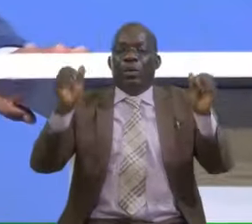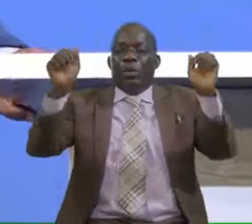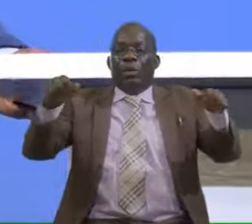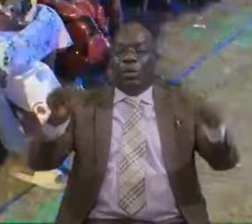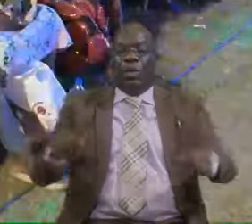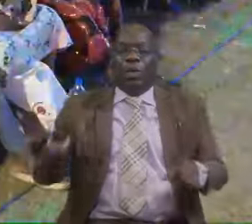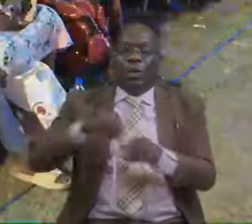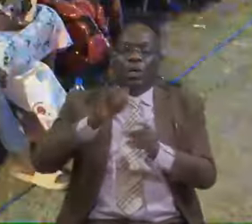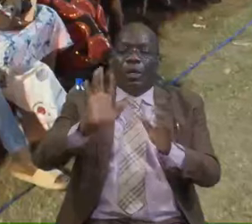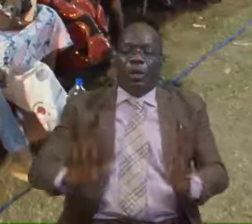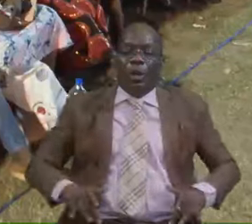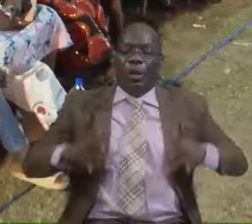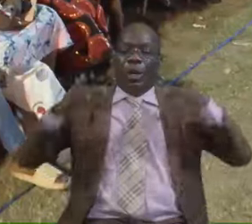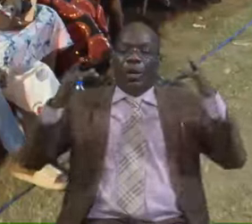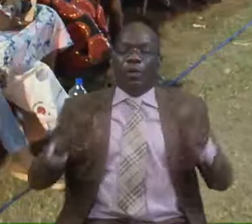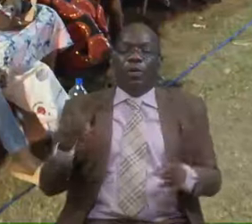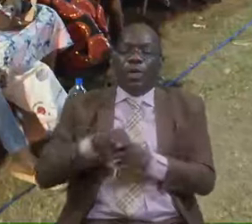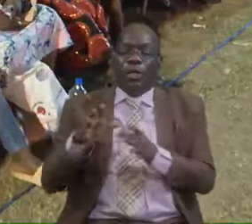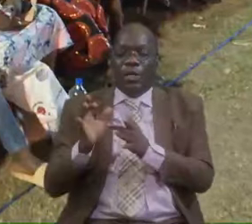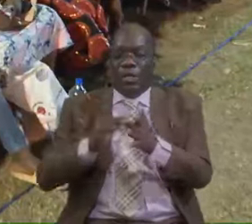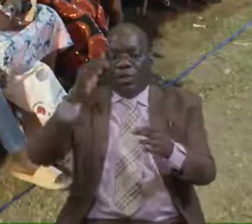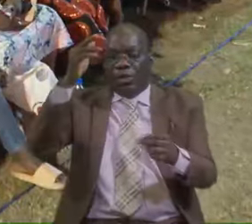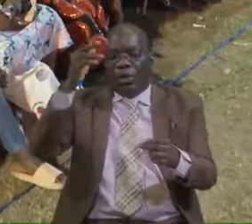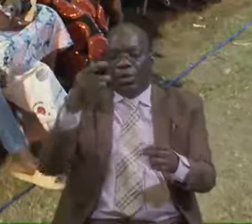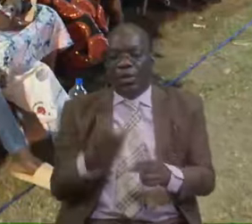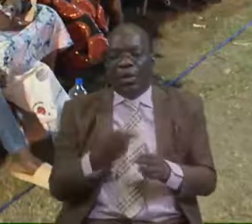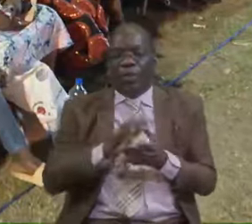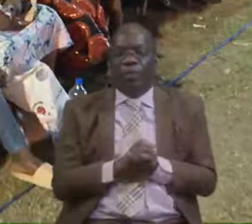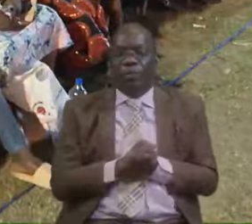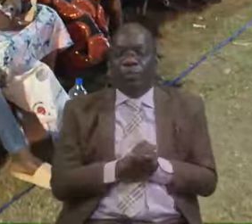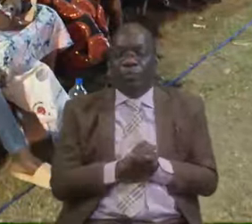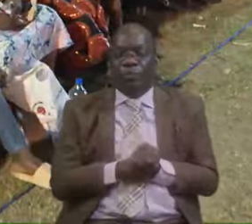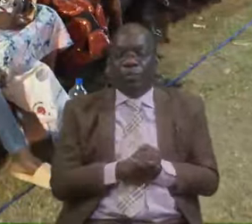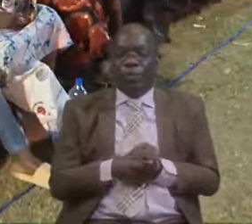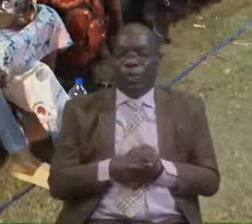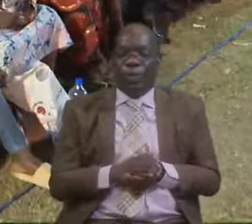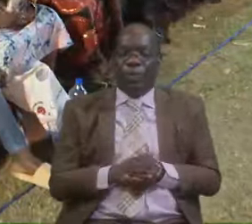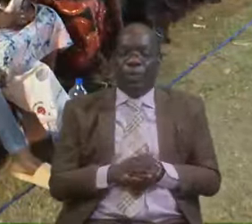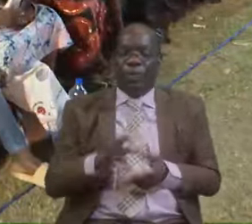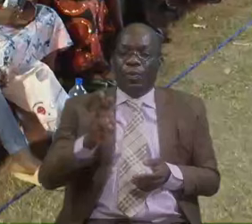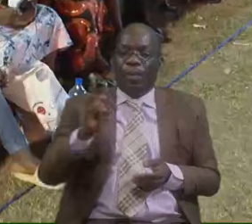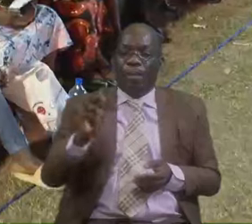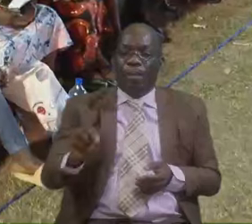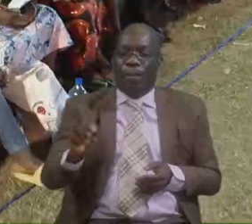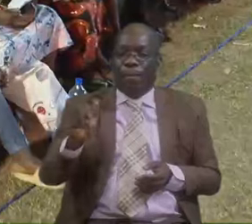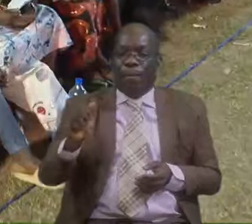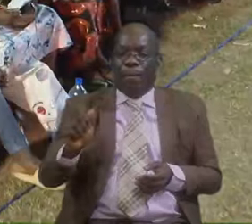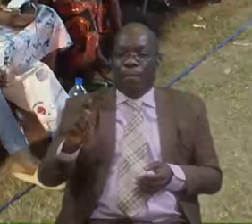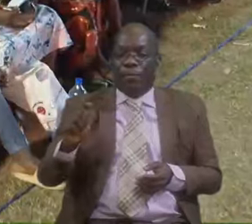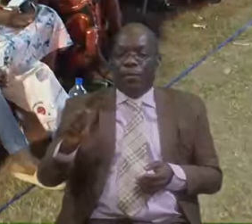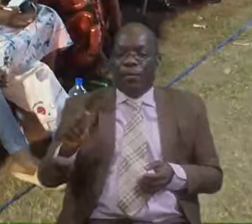in your life in Jesus' name. Look at Matthew chapter 19, and I'm reading